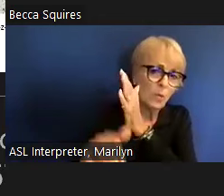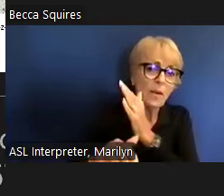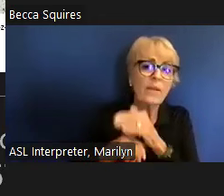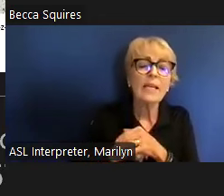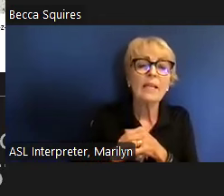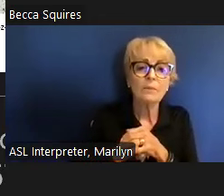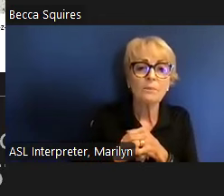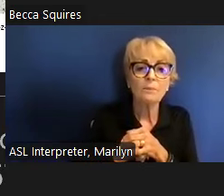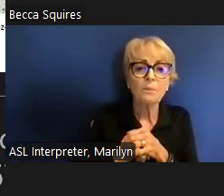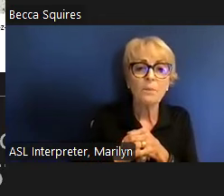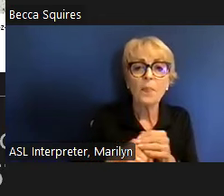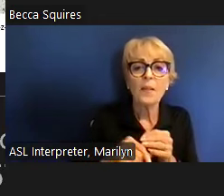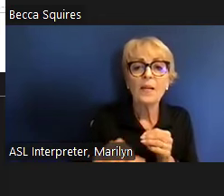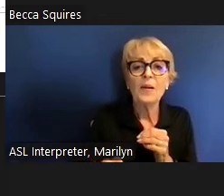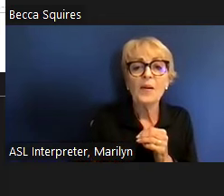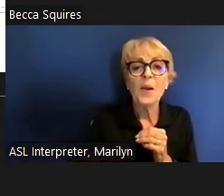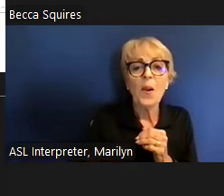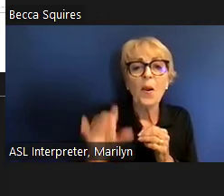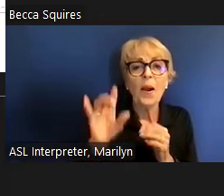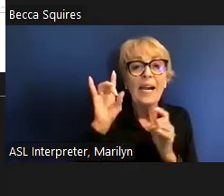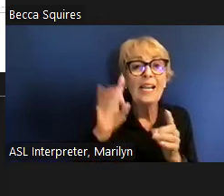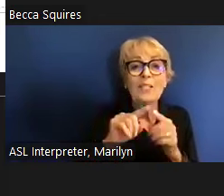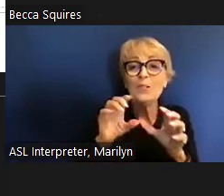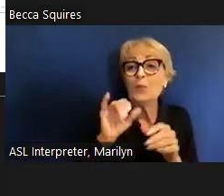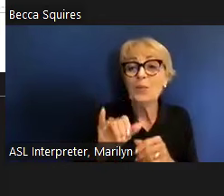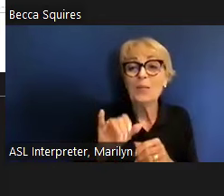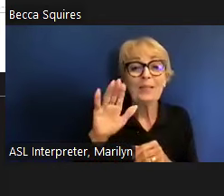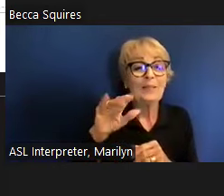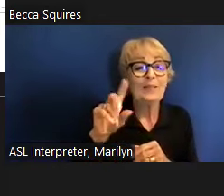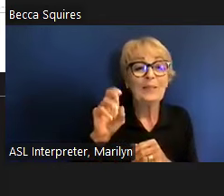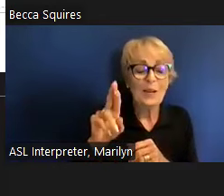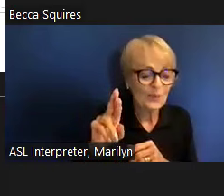I hate to do this, Dr. Koroshetz, because I am just really